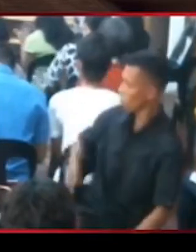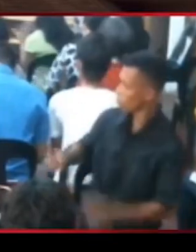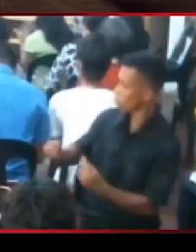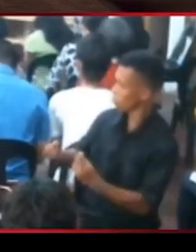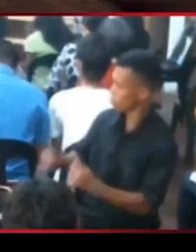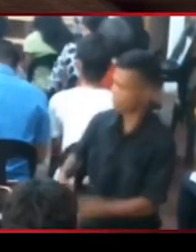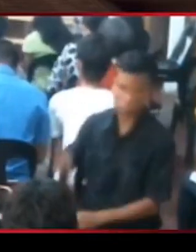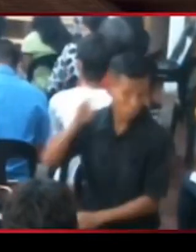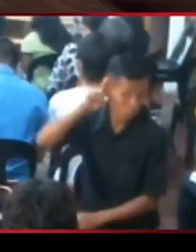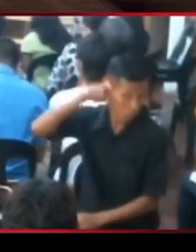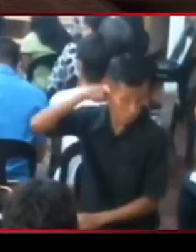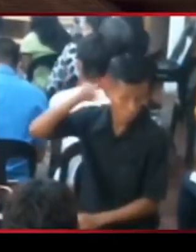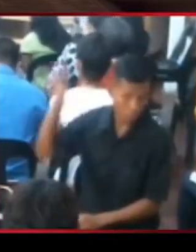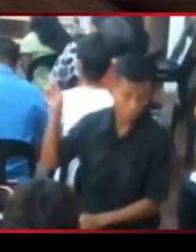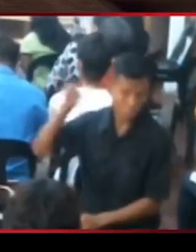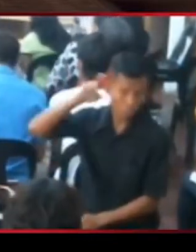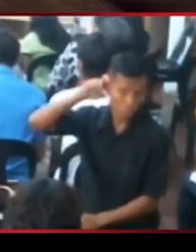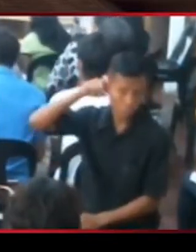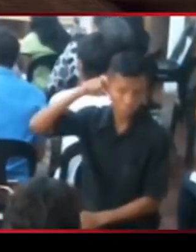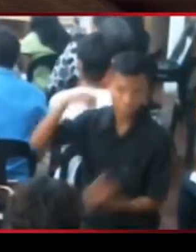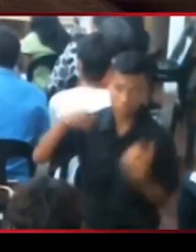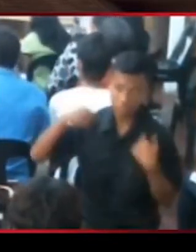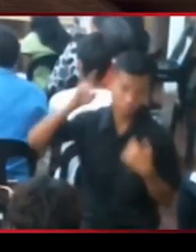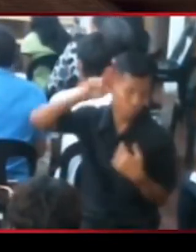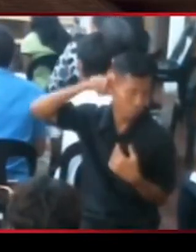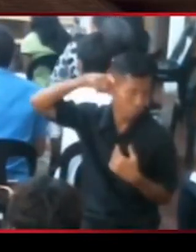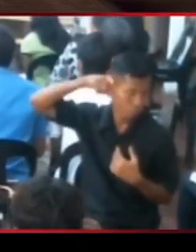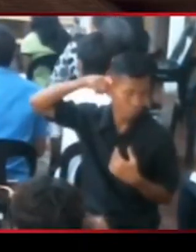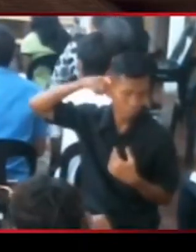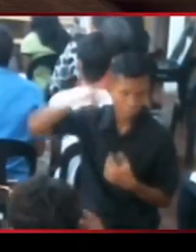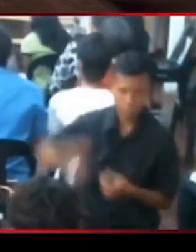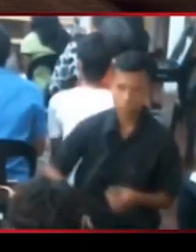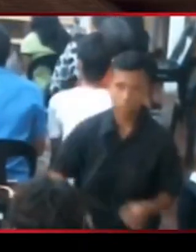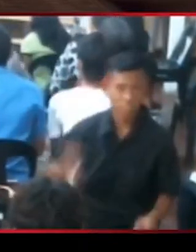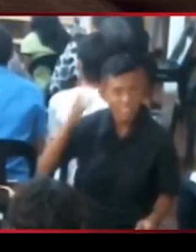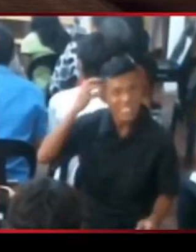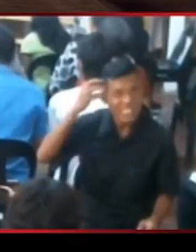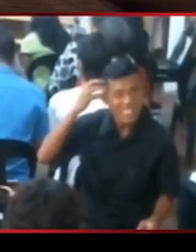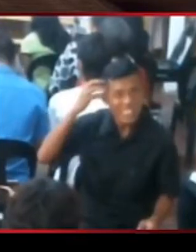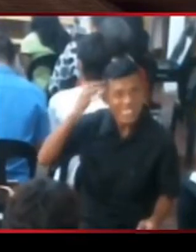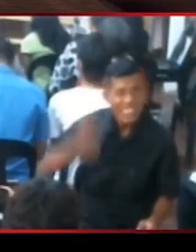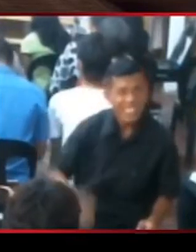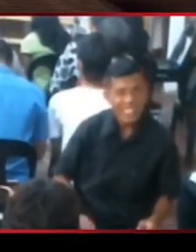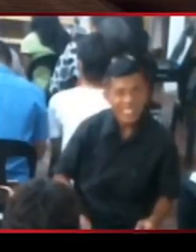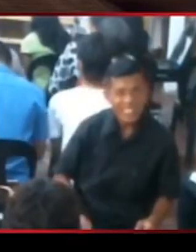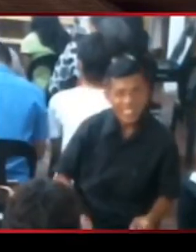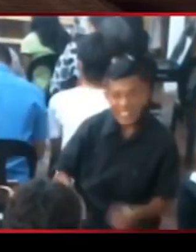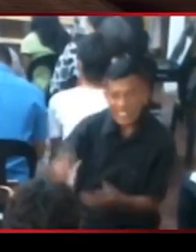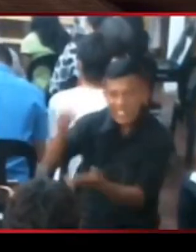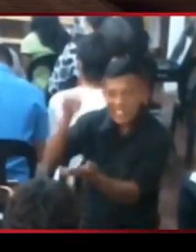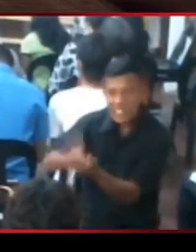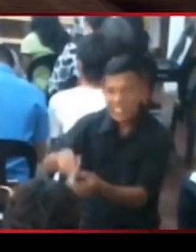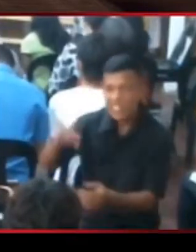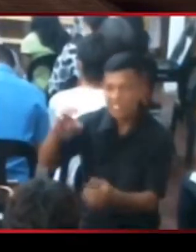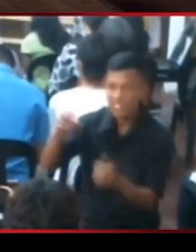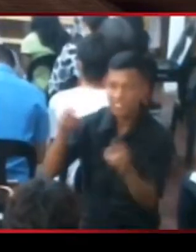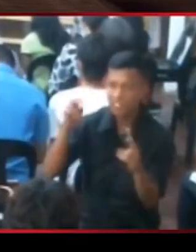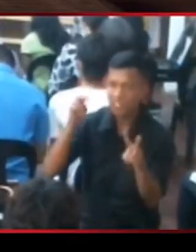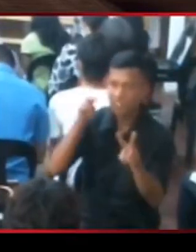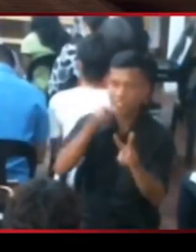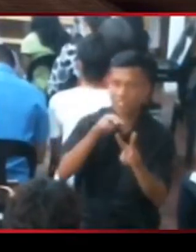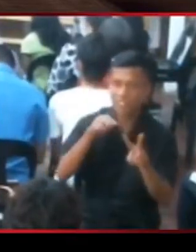aid, but I don't hear everything she says. I only got it half done, or I didn't do it right in the first place.